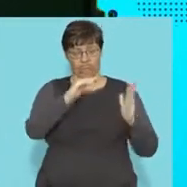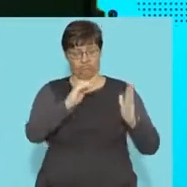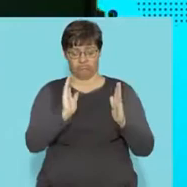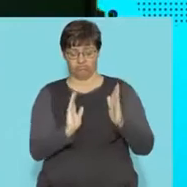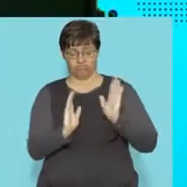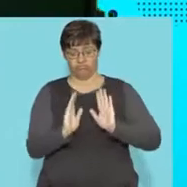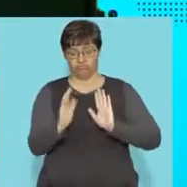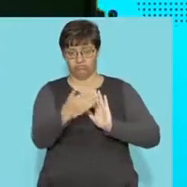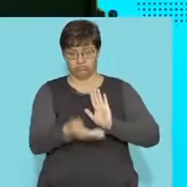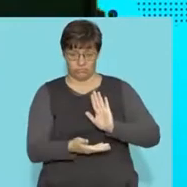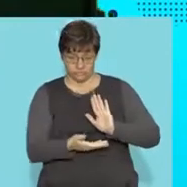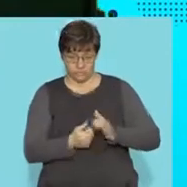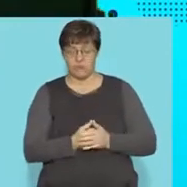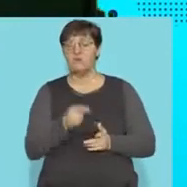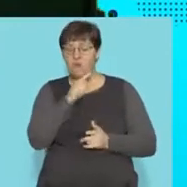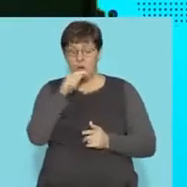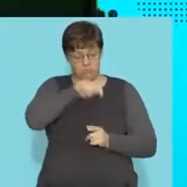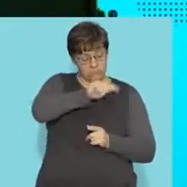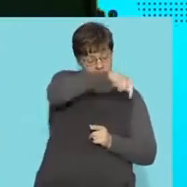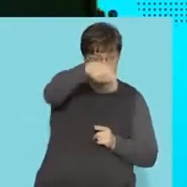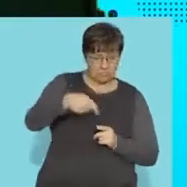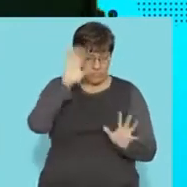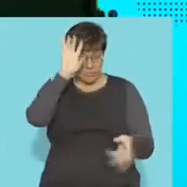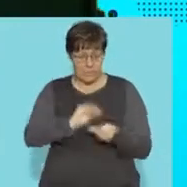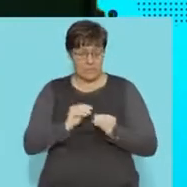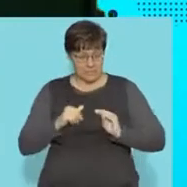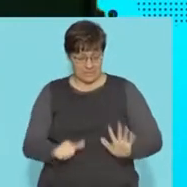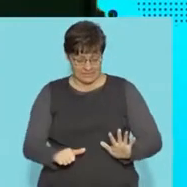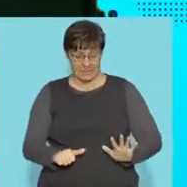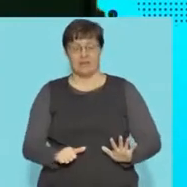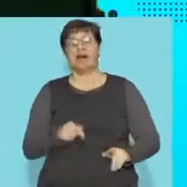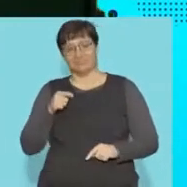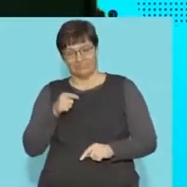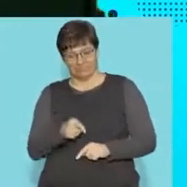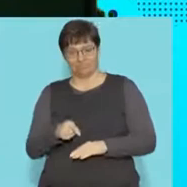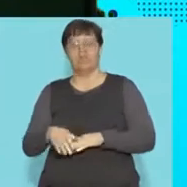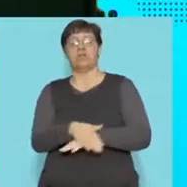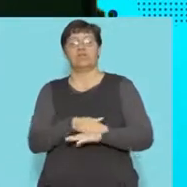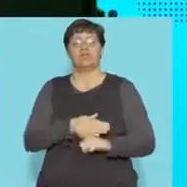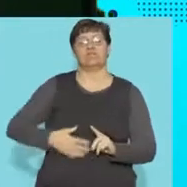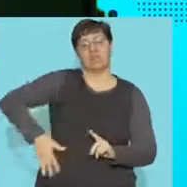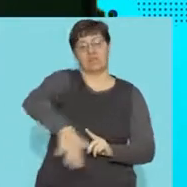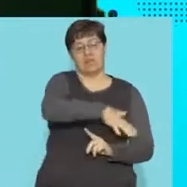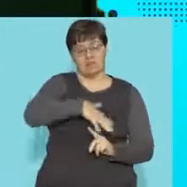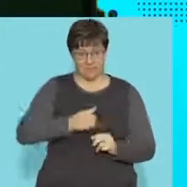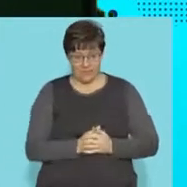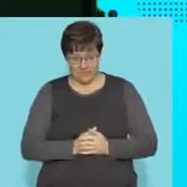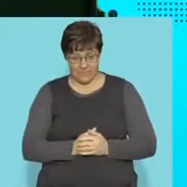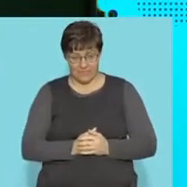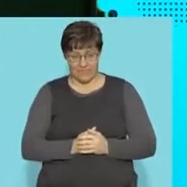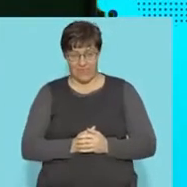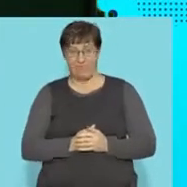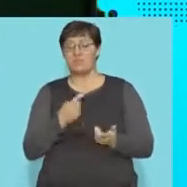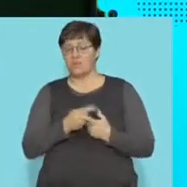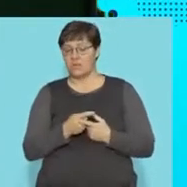add the areas of those 6 external squares together, and that would be the surface area of the cube. So